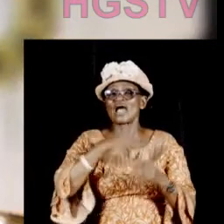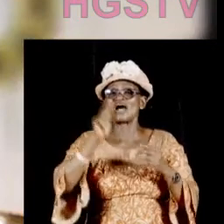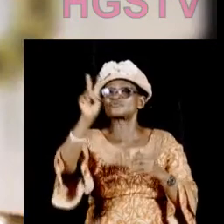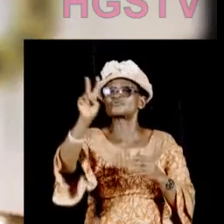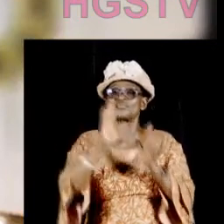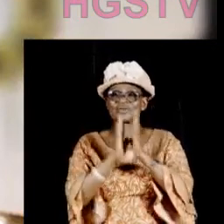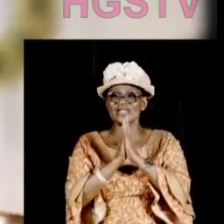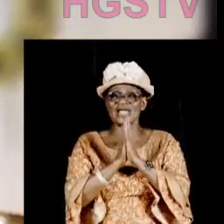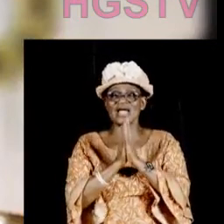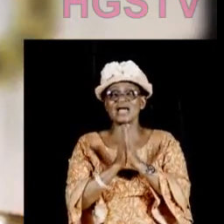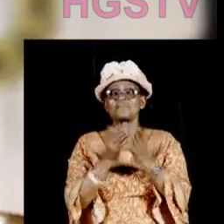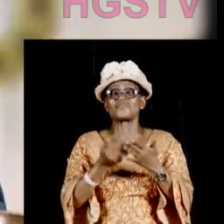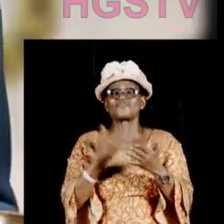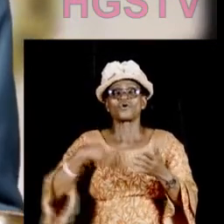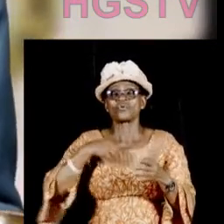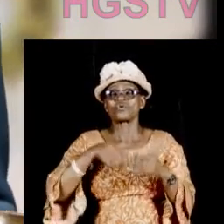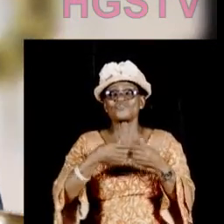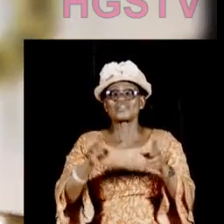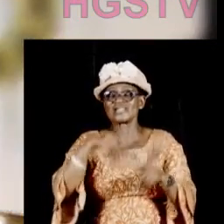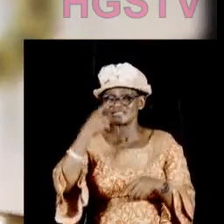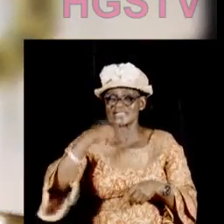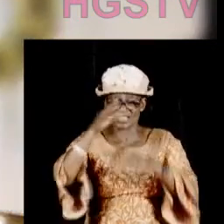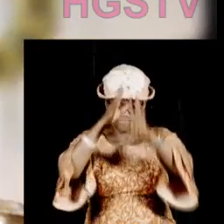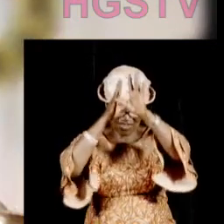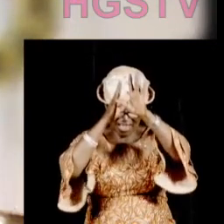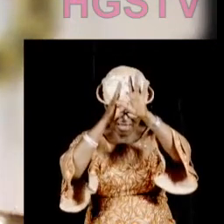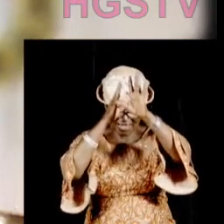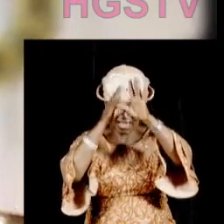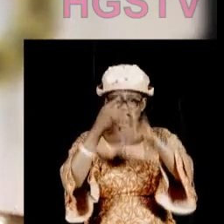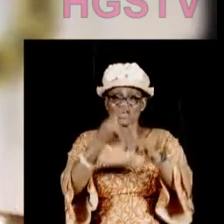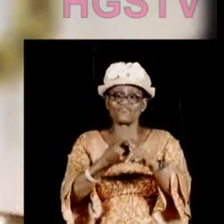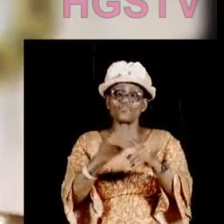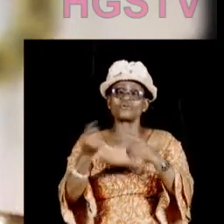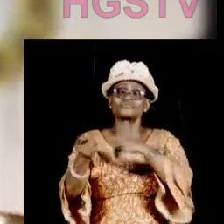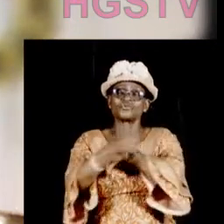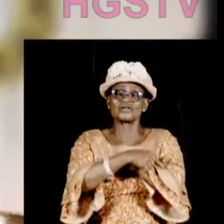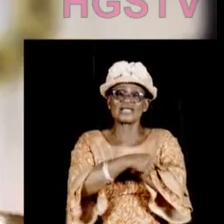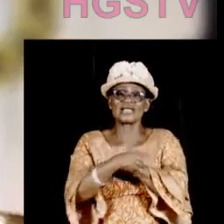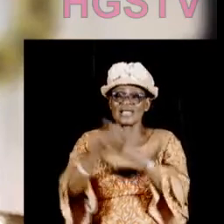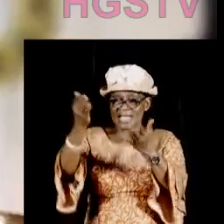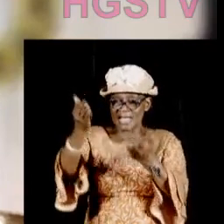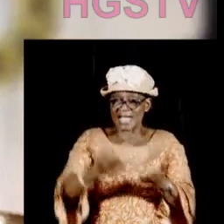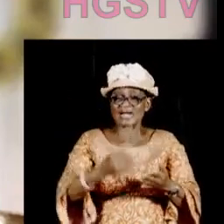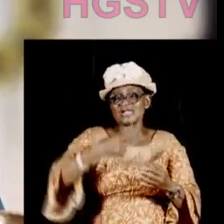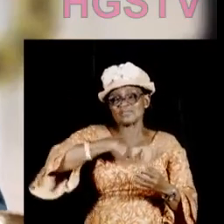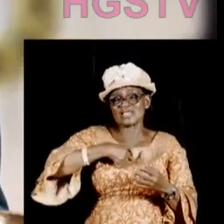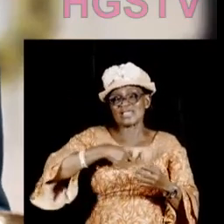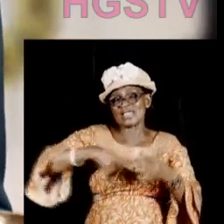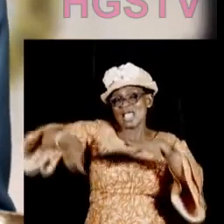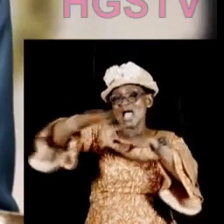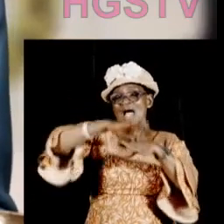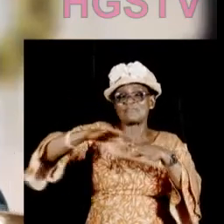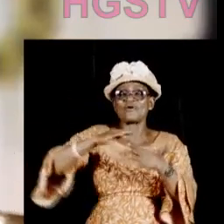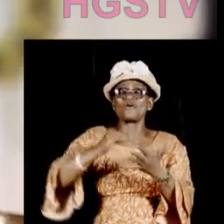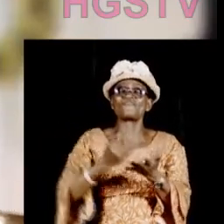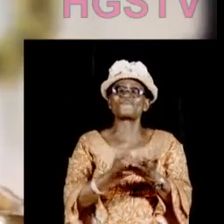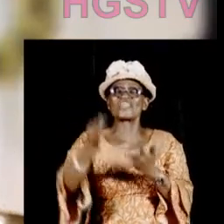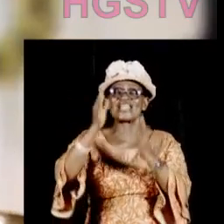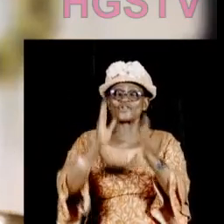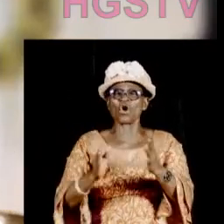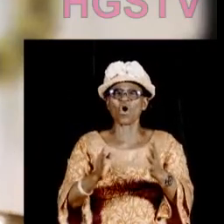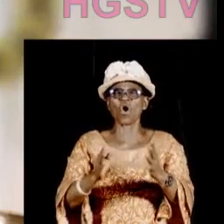we go. Are you ready? Say, Father, from today, carry me above failure in Jesus' name.